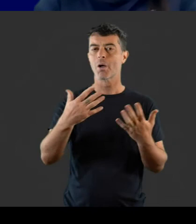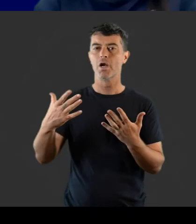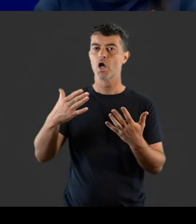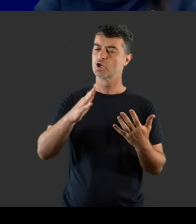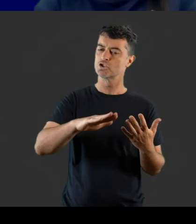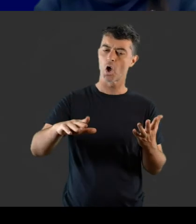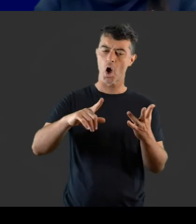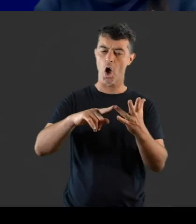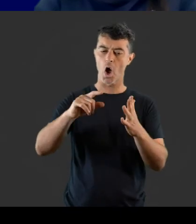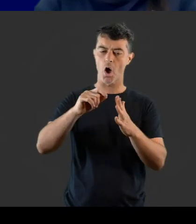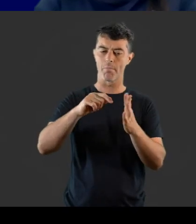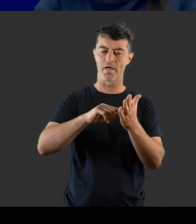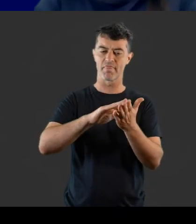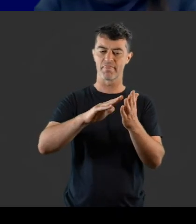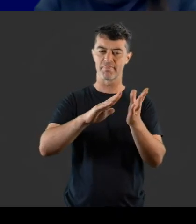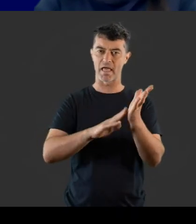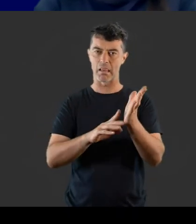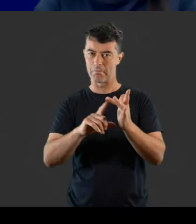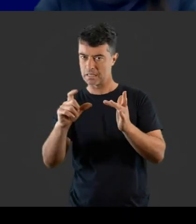Common childhood ophthalmic disorders.